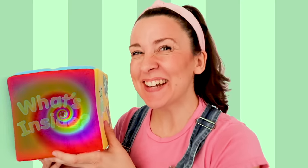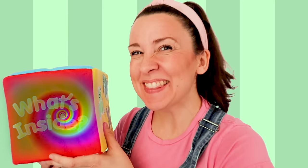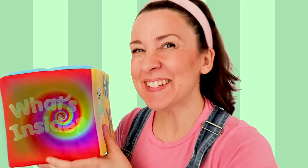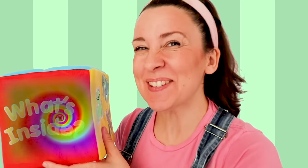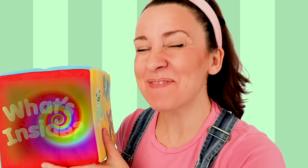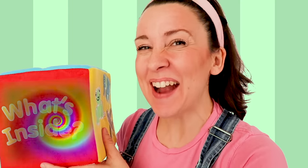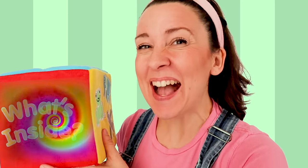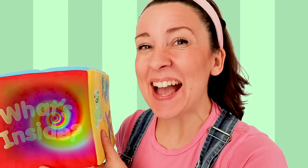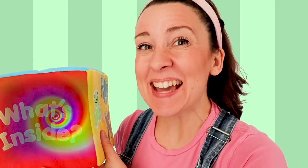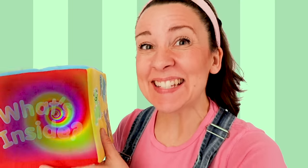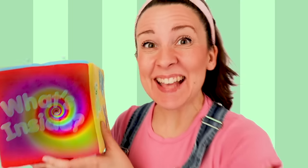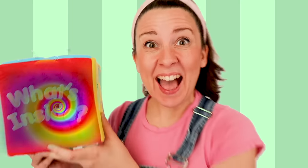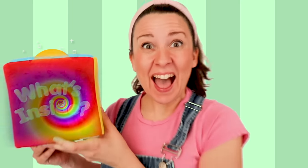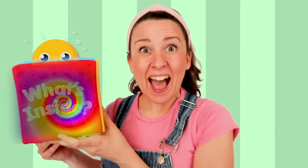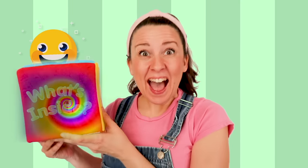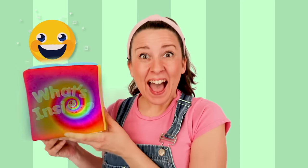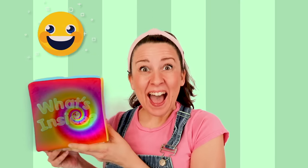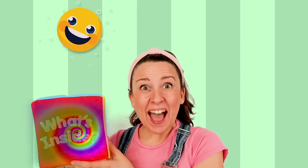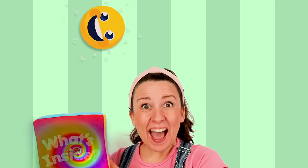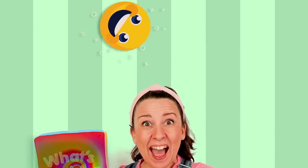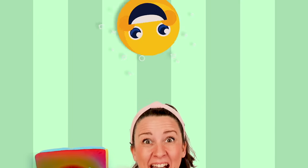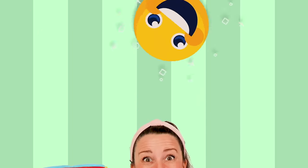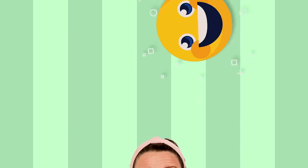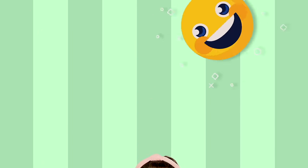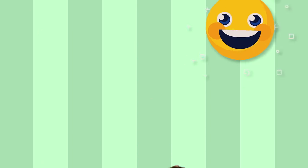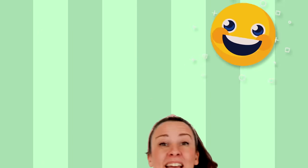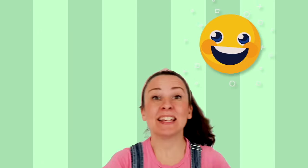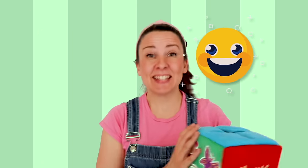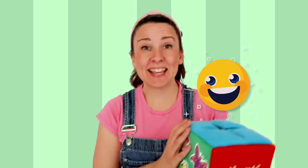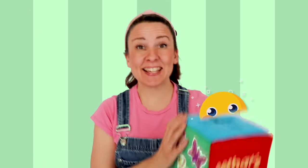Time for another surprise.